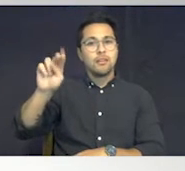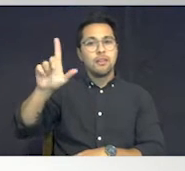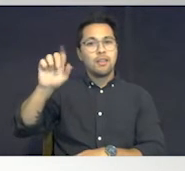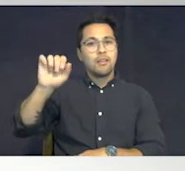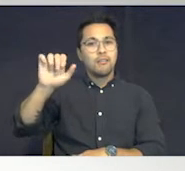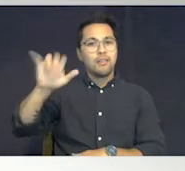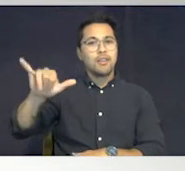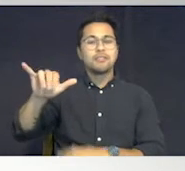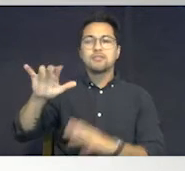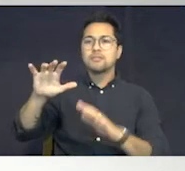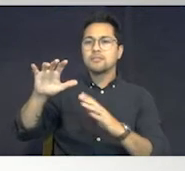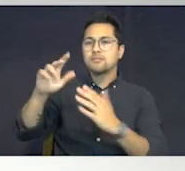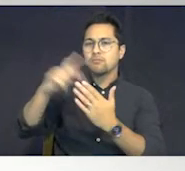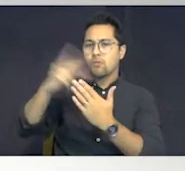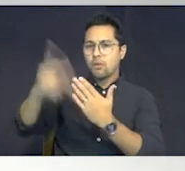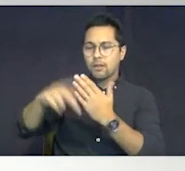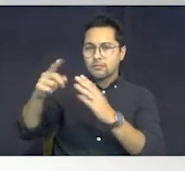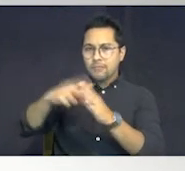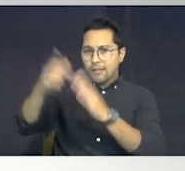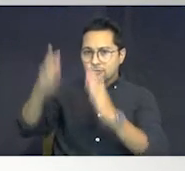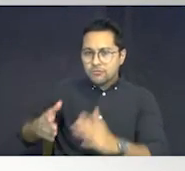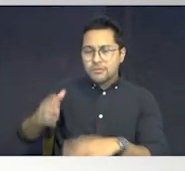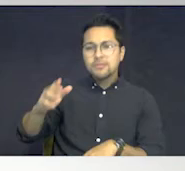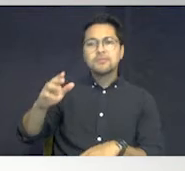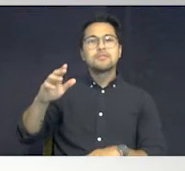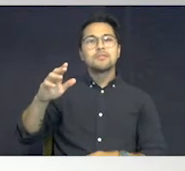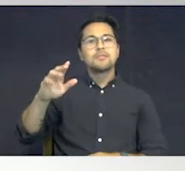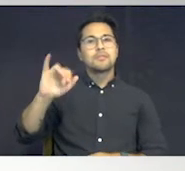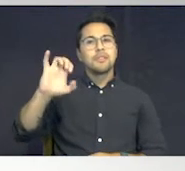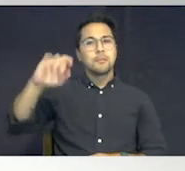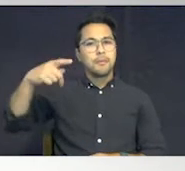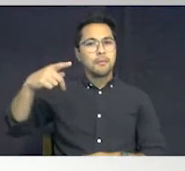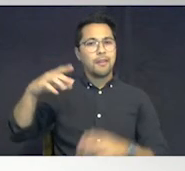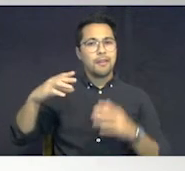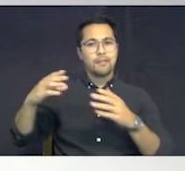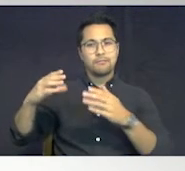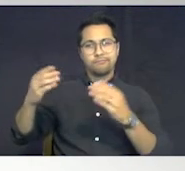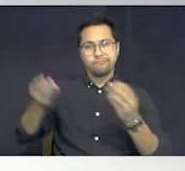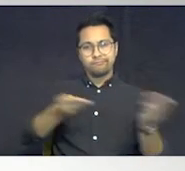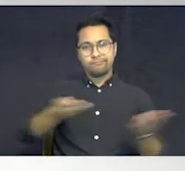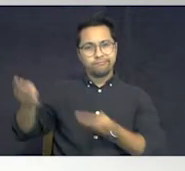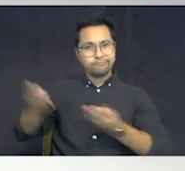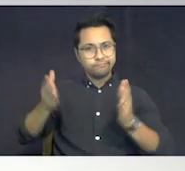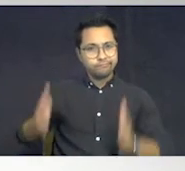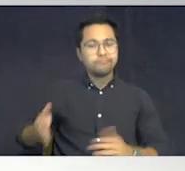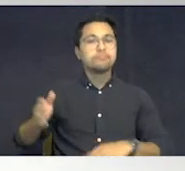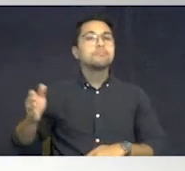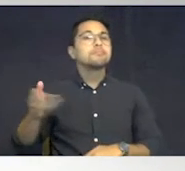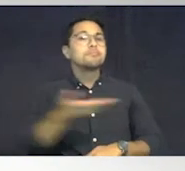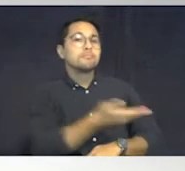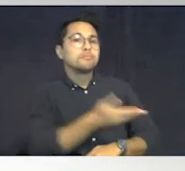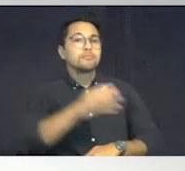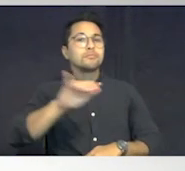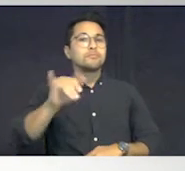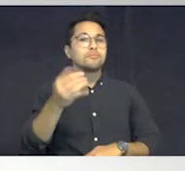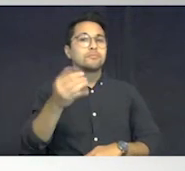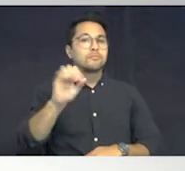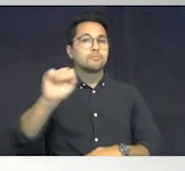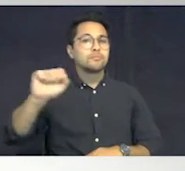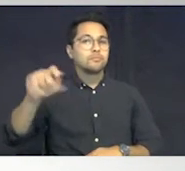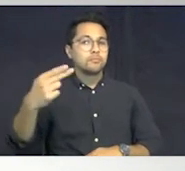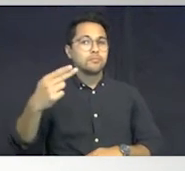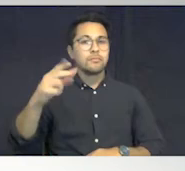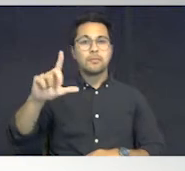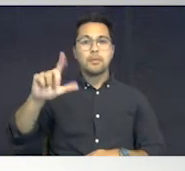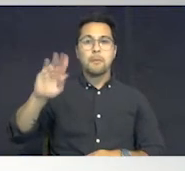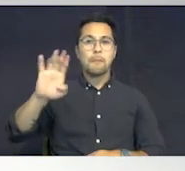Complaint Investigator, and Facilitated Iep Team Meeting Liaison at DRM, and Mr. Joseph LaBelle, who currently serves as Director